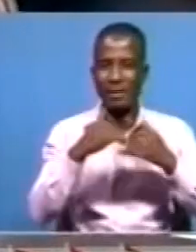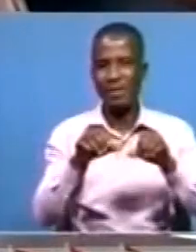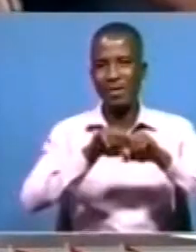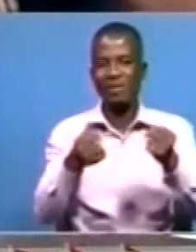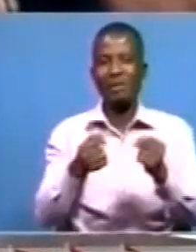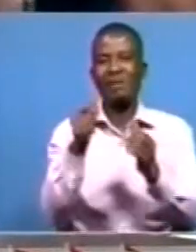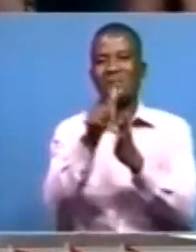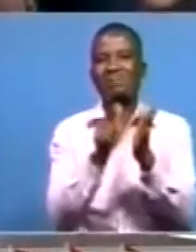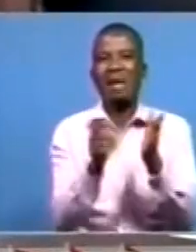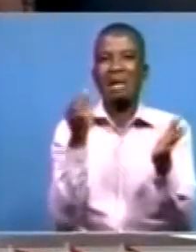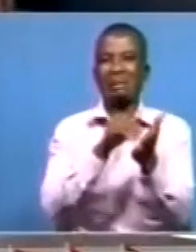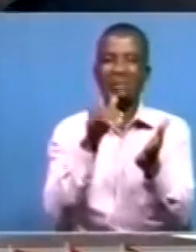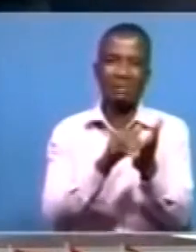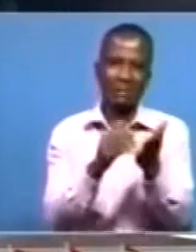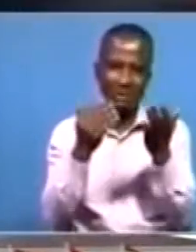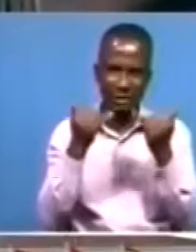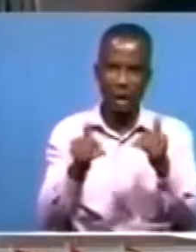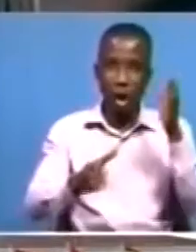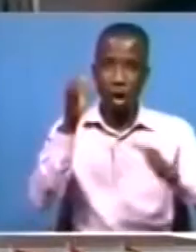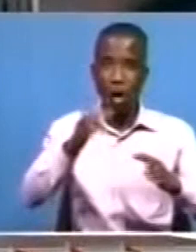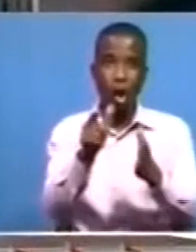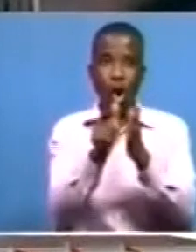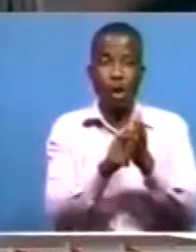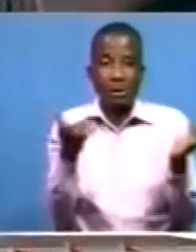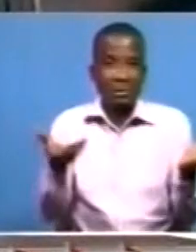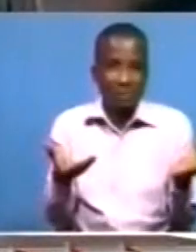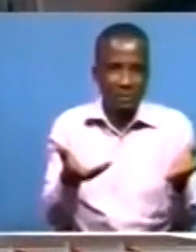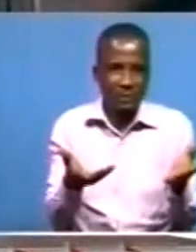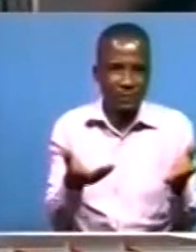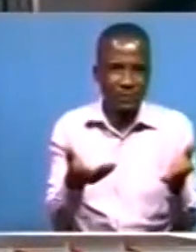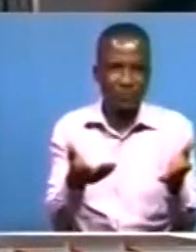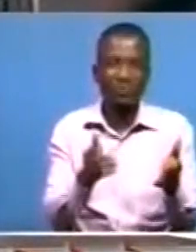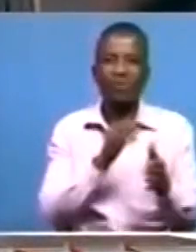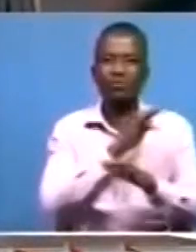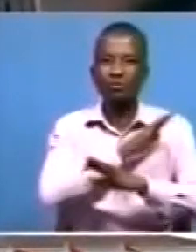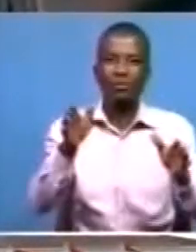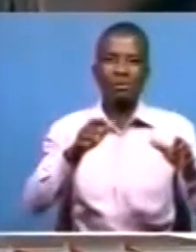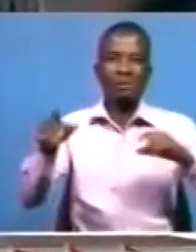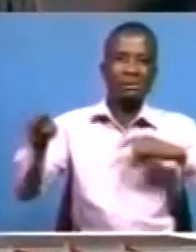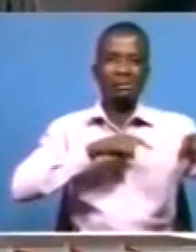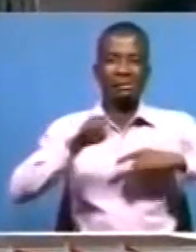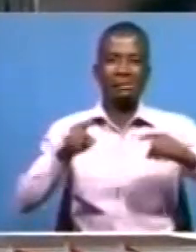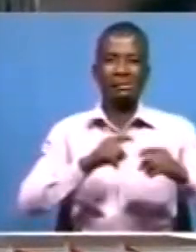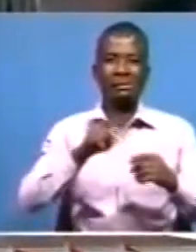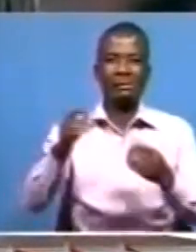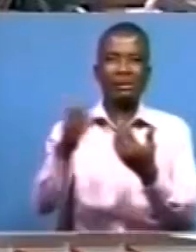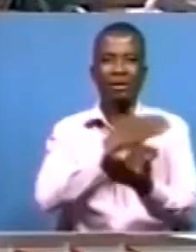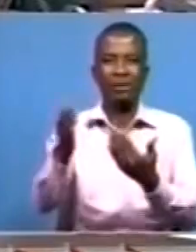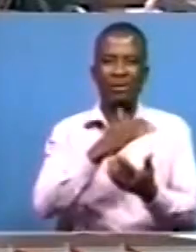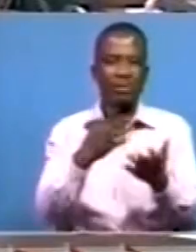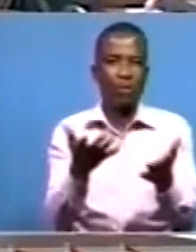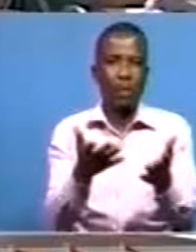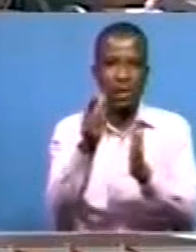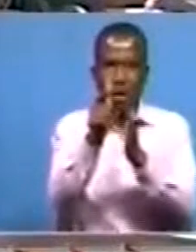exceptional circumstances. This is a court of law and not a forum for suppositions. It must be stated that courts of law